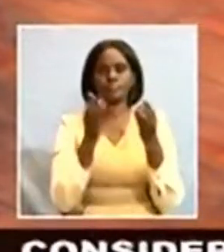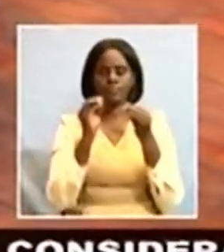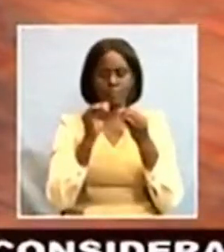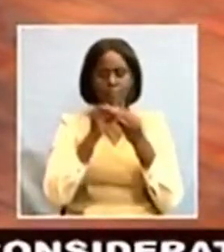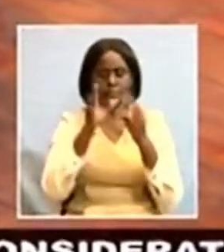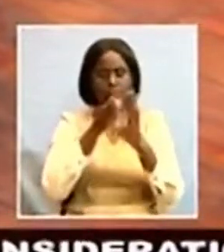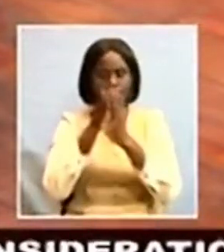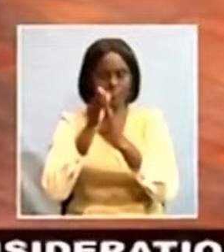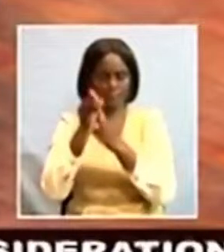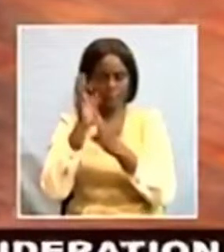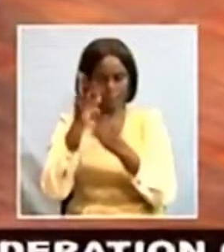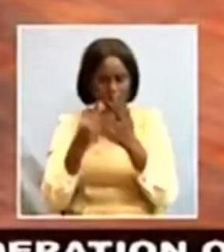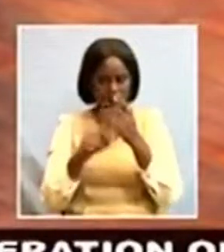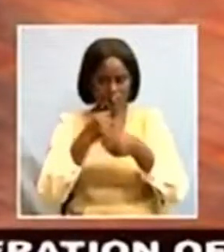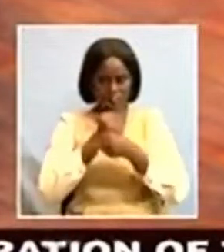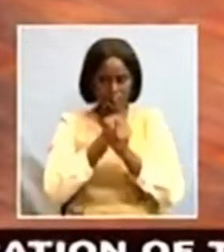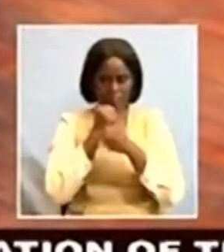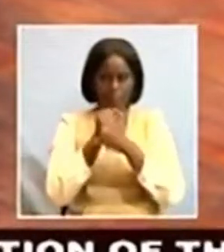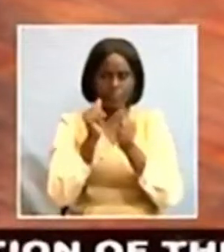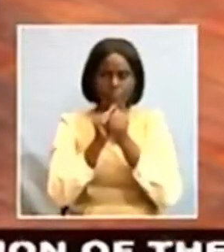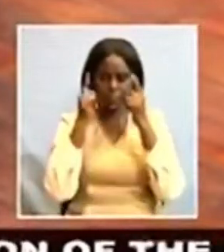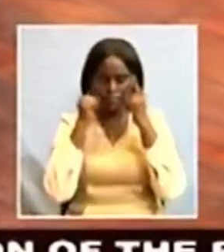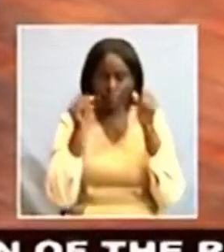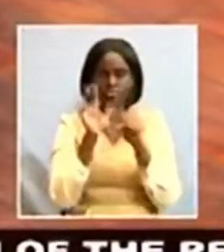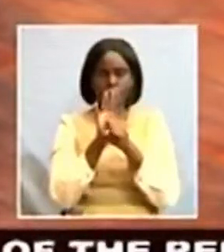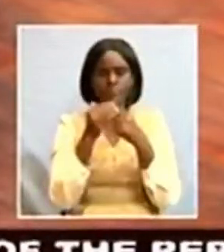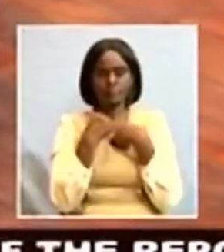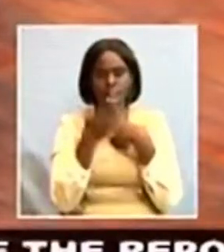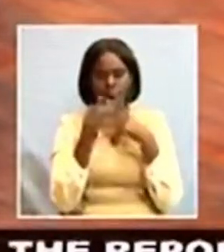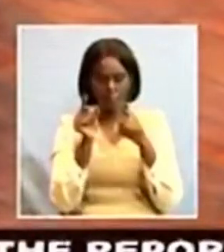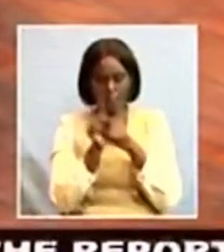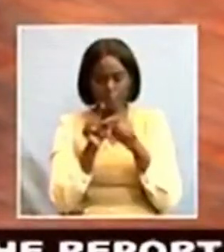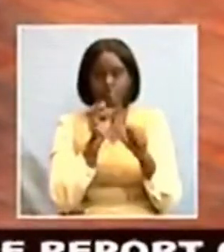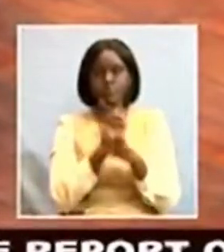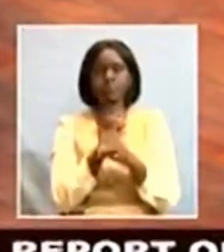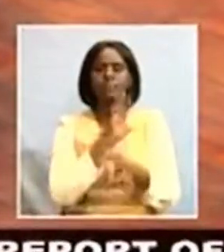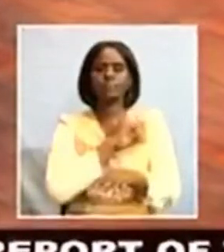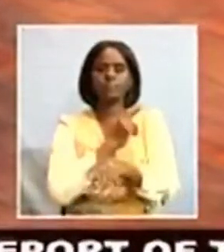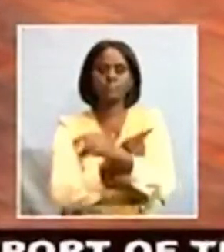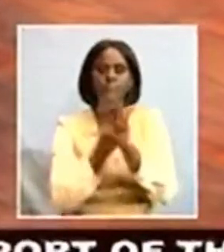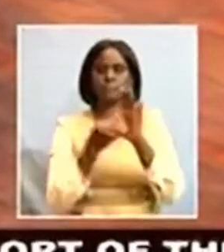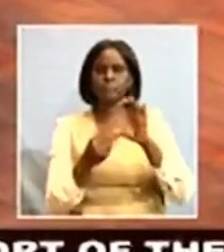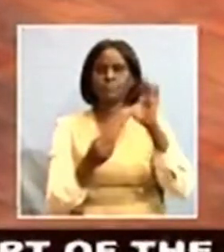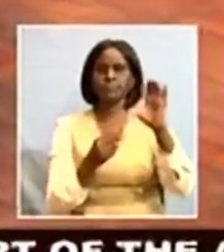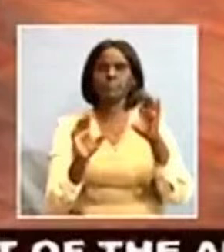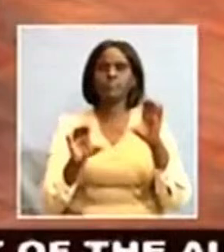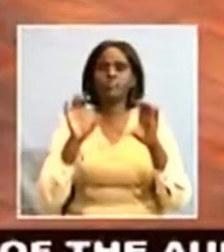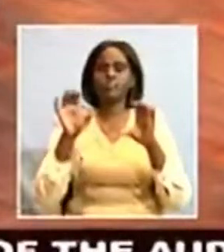targets will be formulated with careful consideration of available resource allocation.